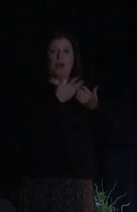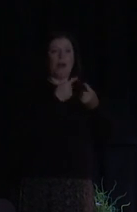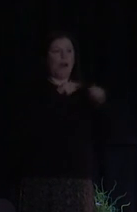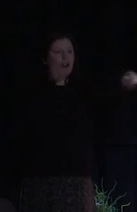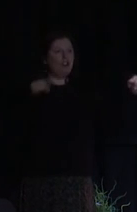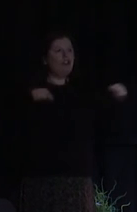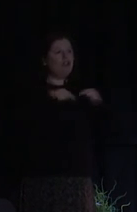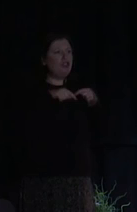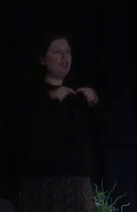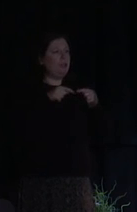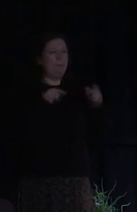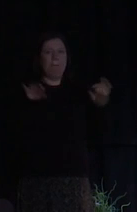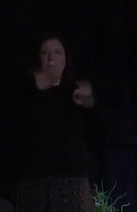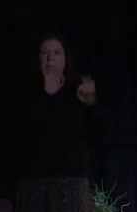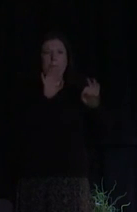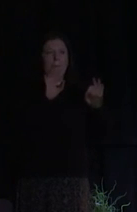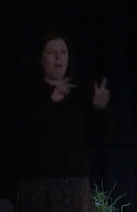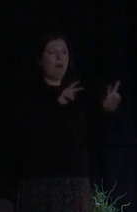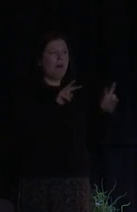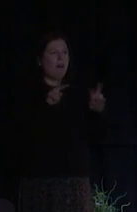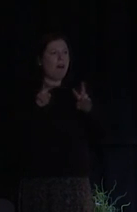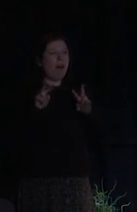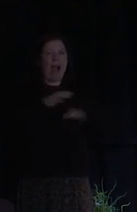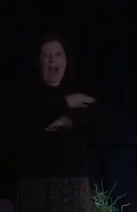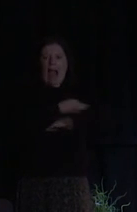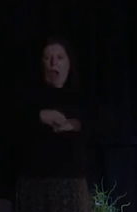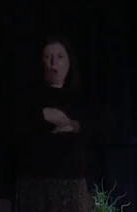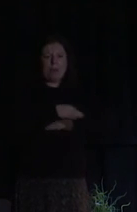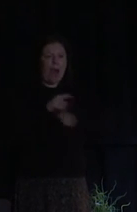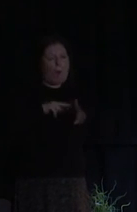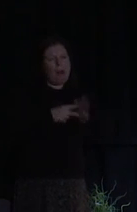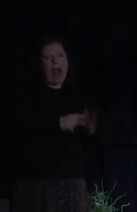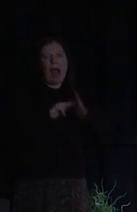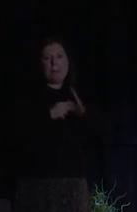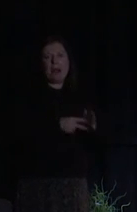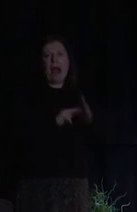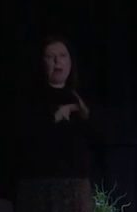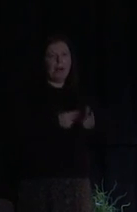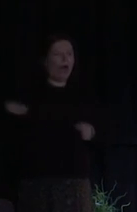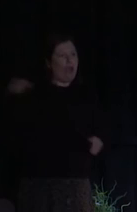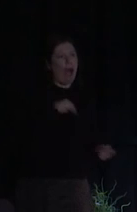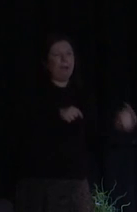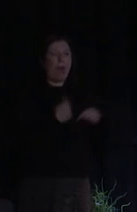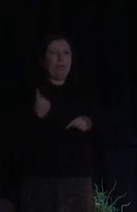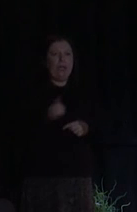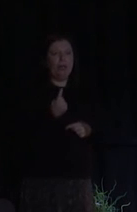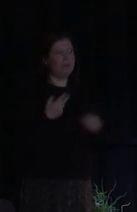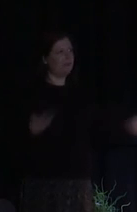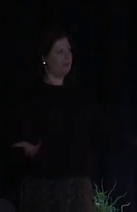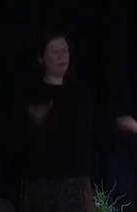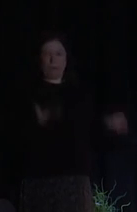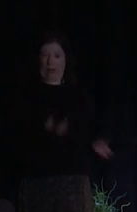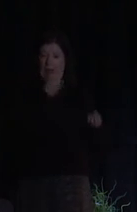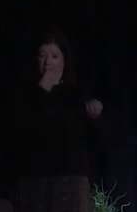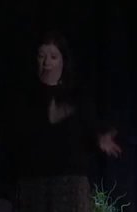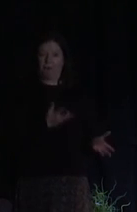really lovely and buzzy in Drapers, and I said, well, you know, all of us, we sit in the office, scheduling on Hootsuite and all the rest of it. This is the result. This is lovely.